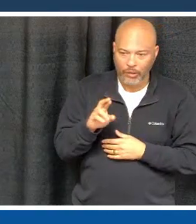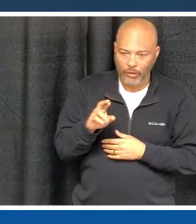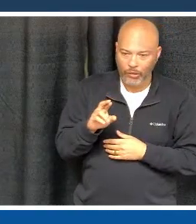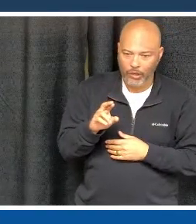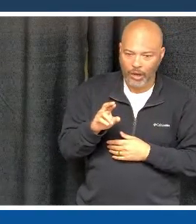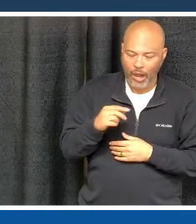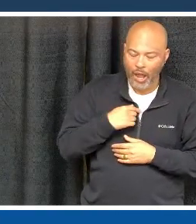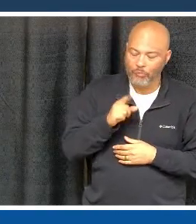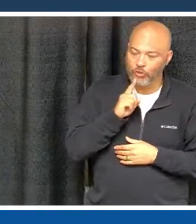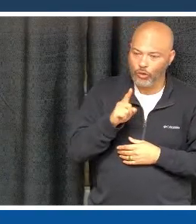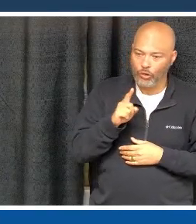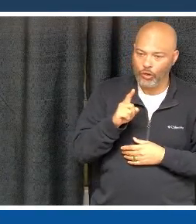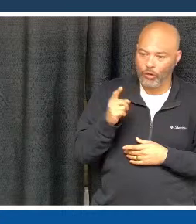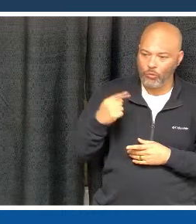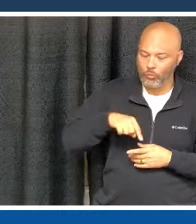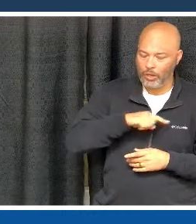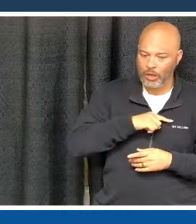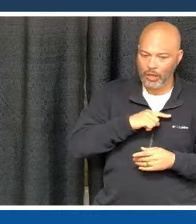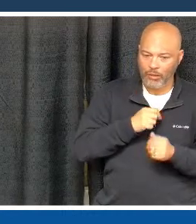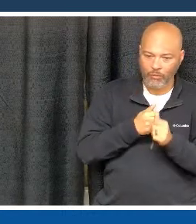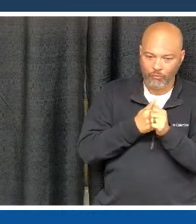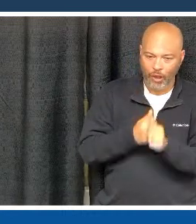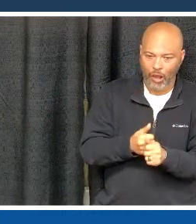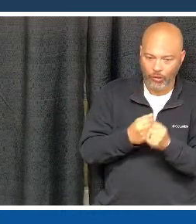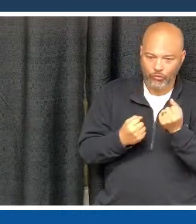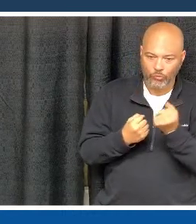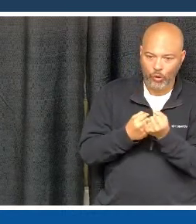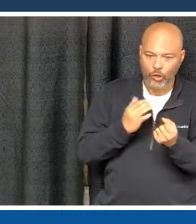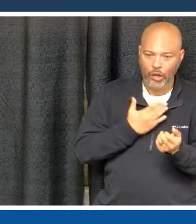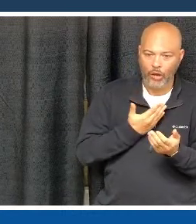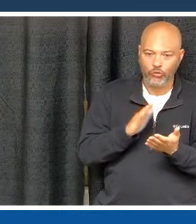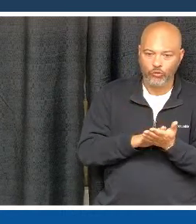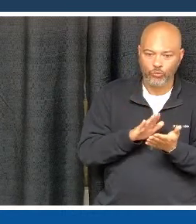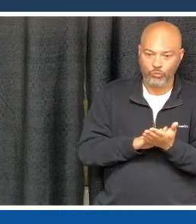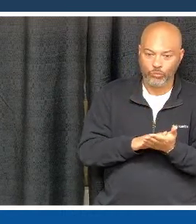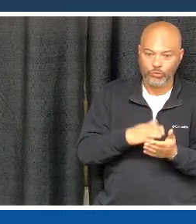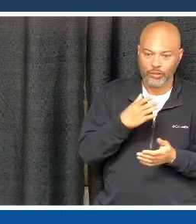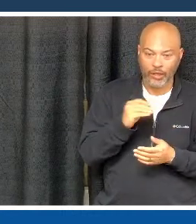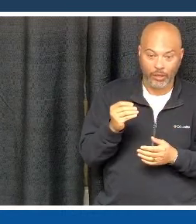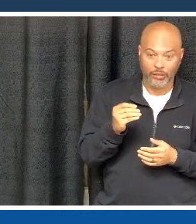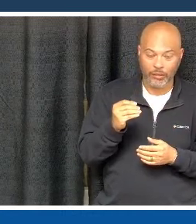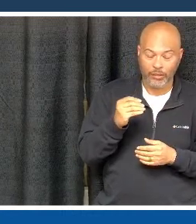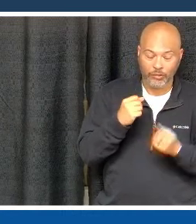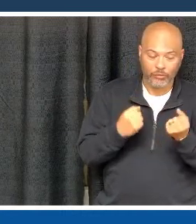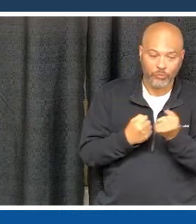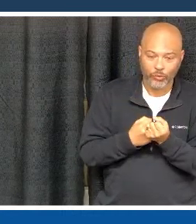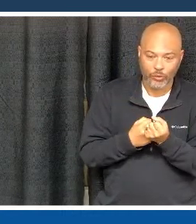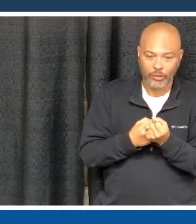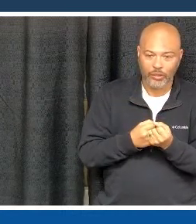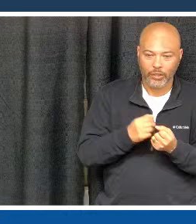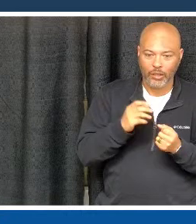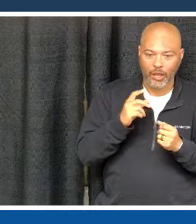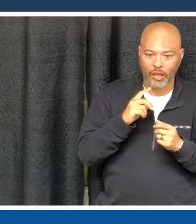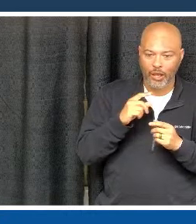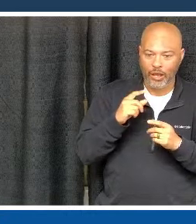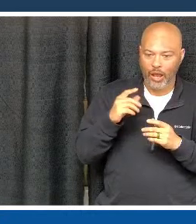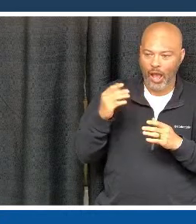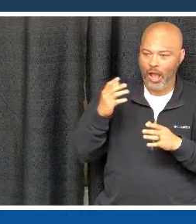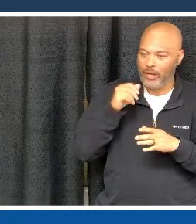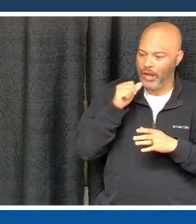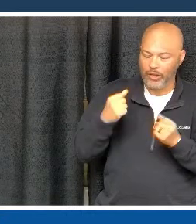I'm sure all of us have been following, supporting our schools and supporting going against